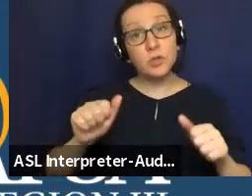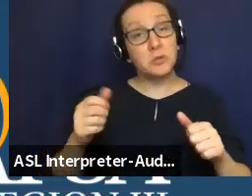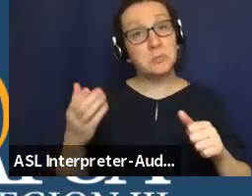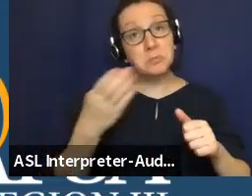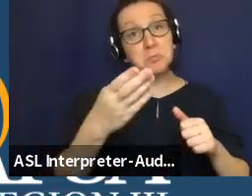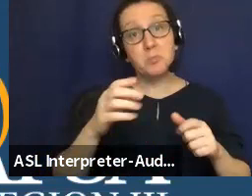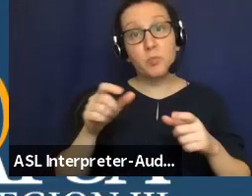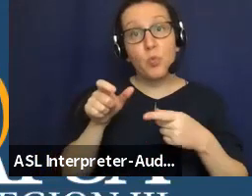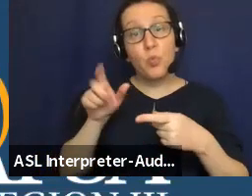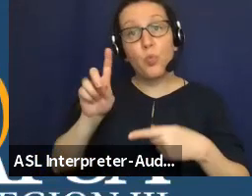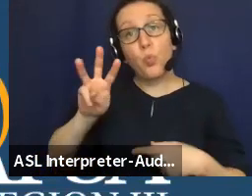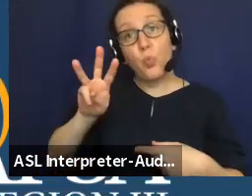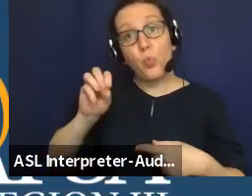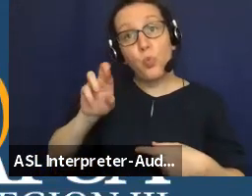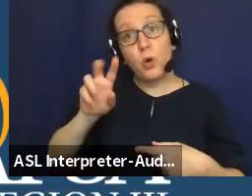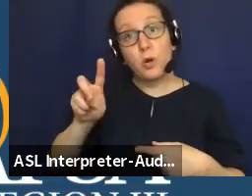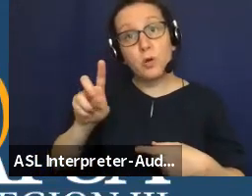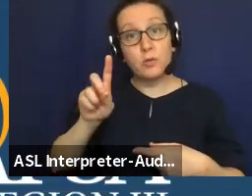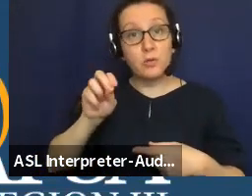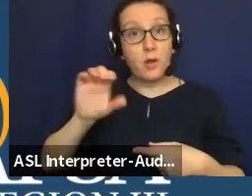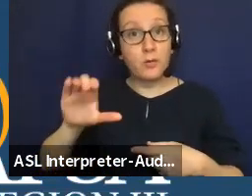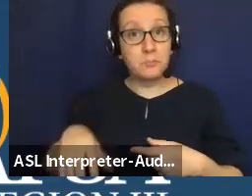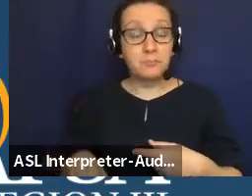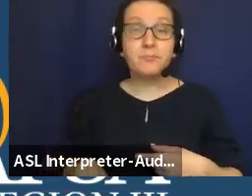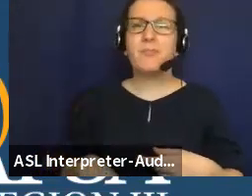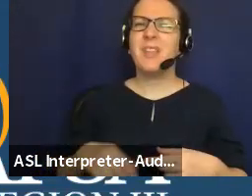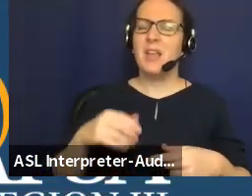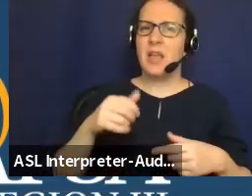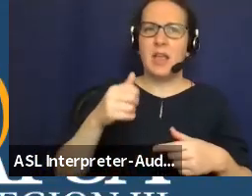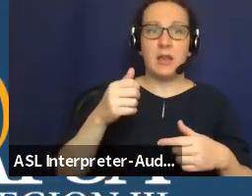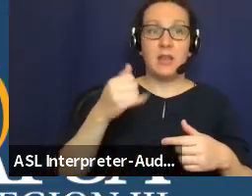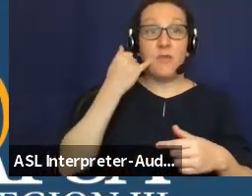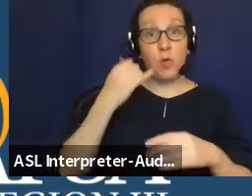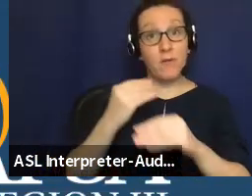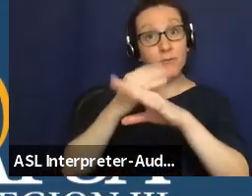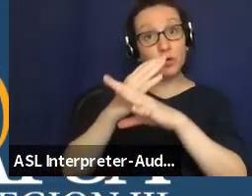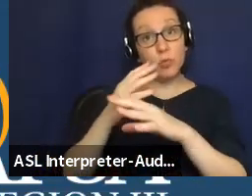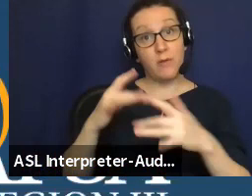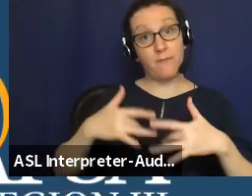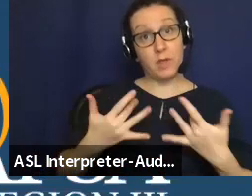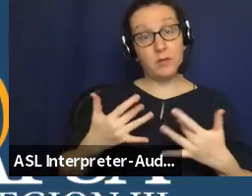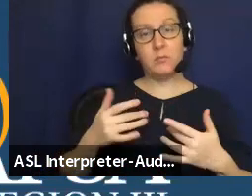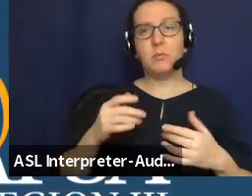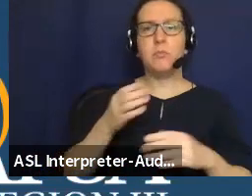any accommodation needs if you're planning actual events such as a virtual study abroad fair.